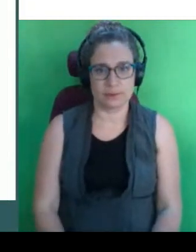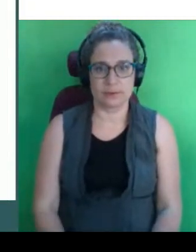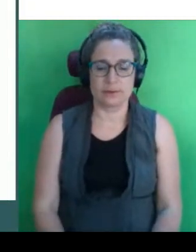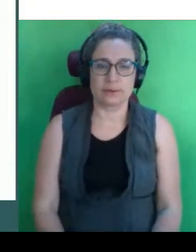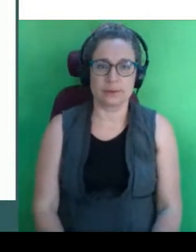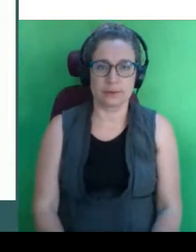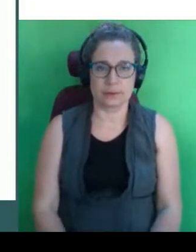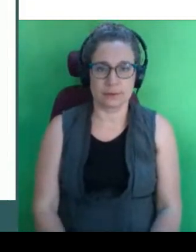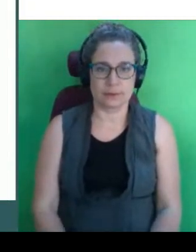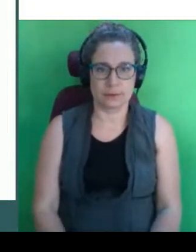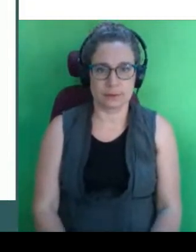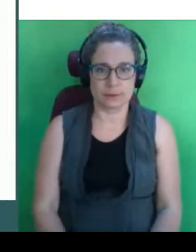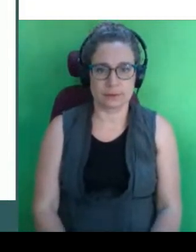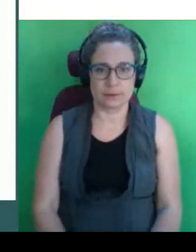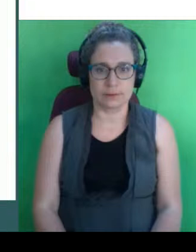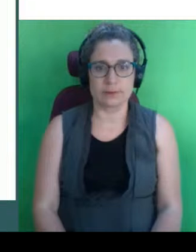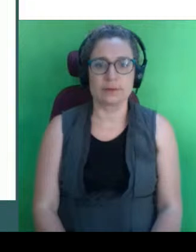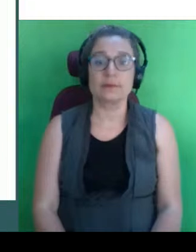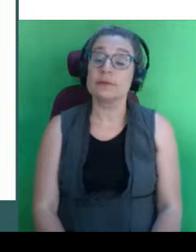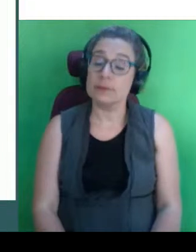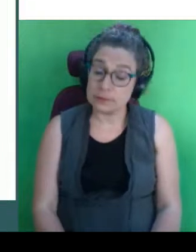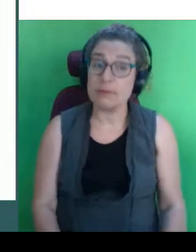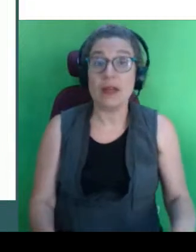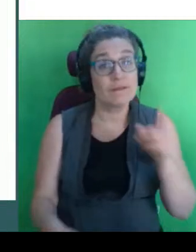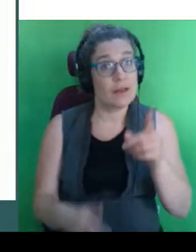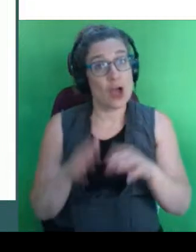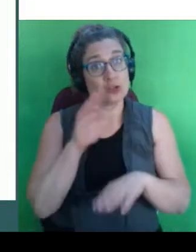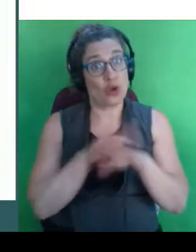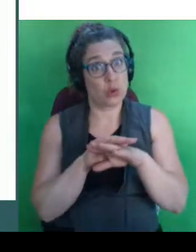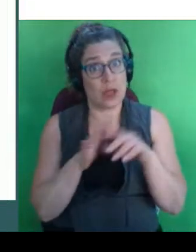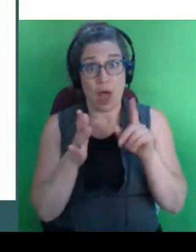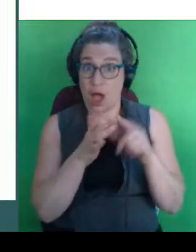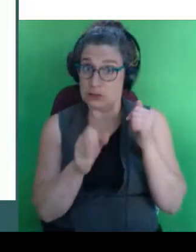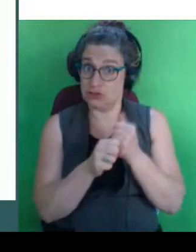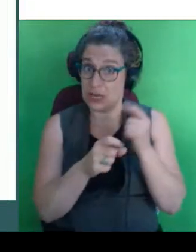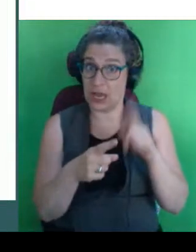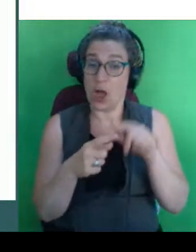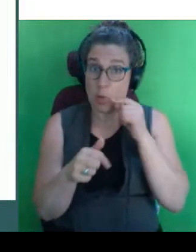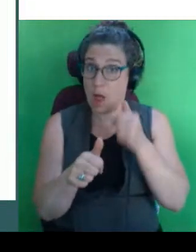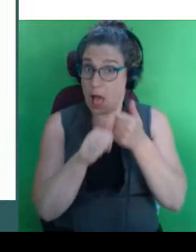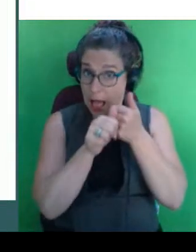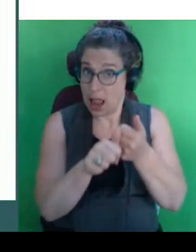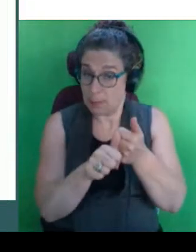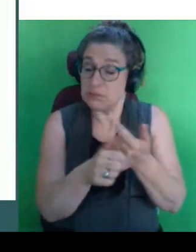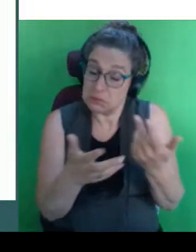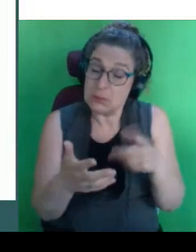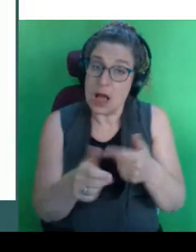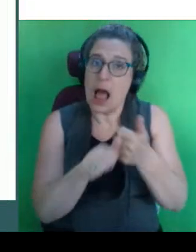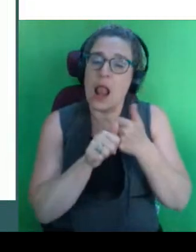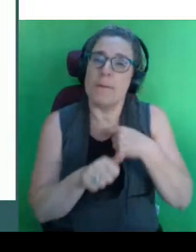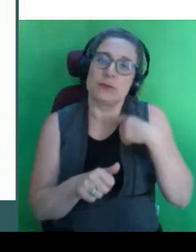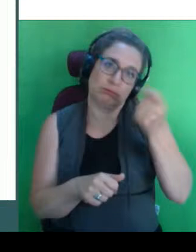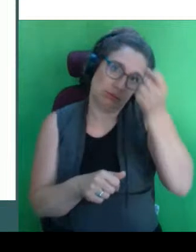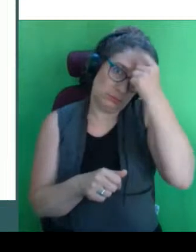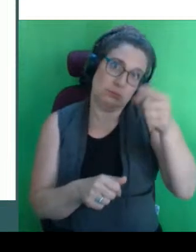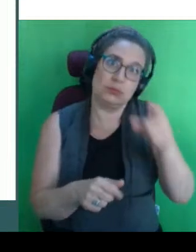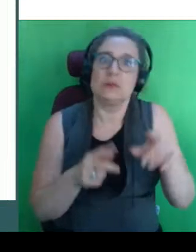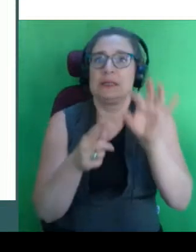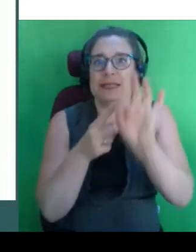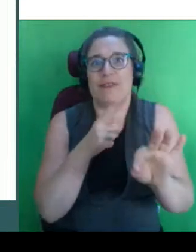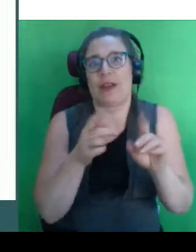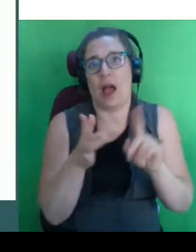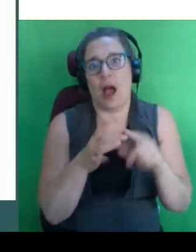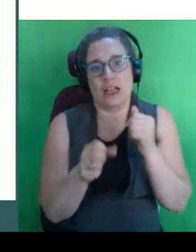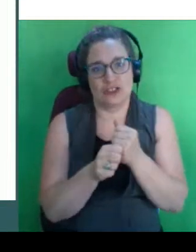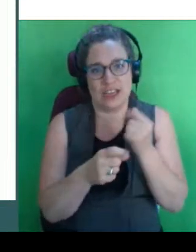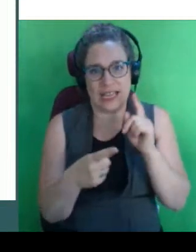in interpreting the specific IgEs. So if you have someone with a raised, so whenever I do specific IgEs, I'll always